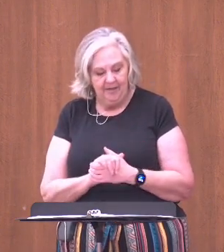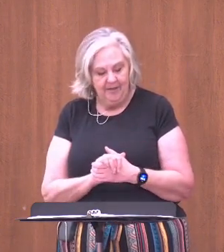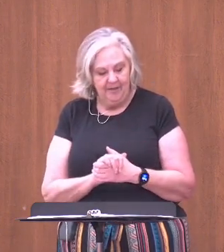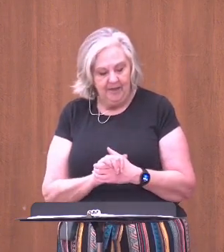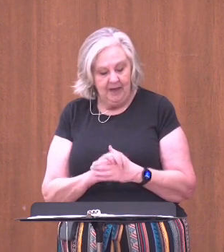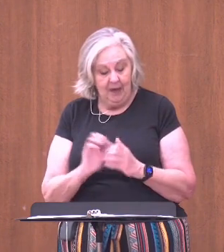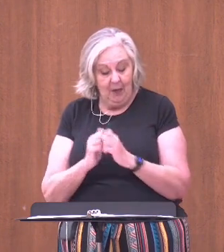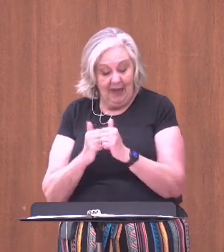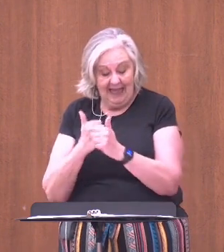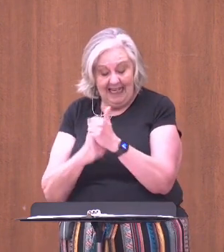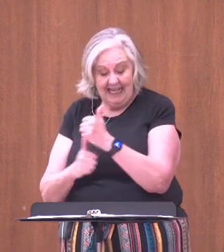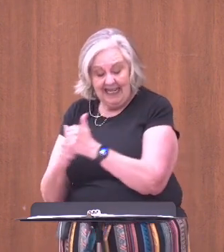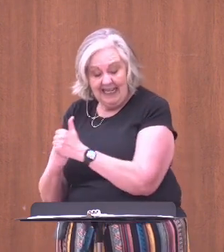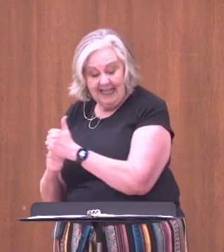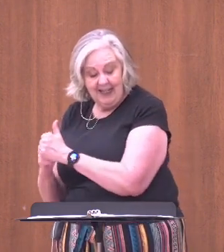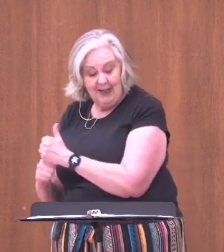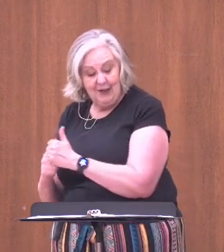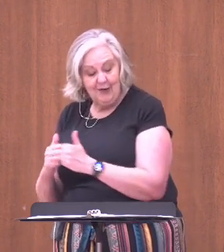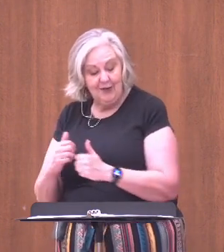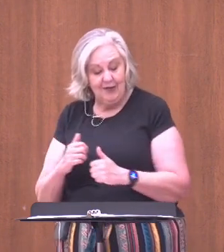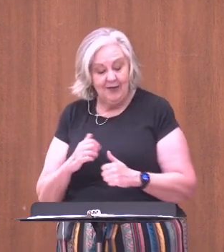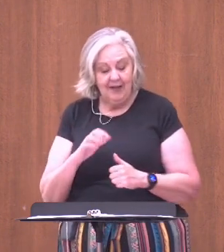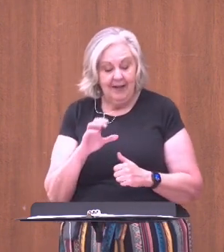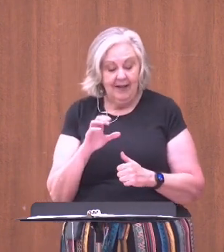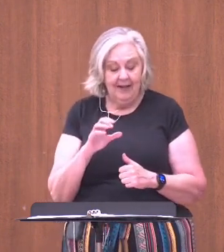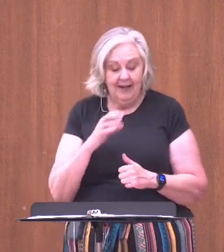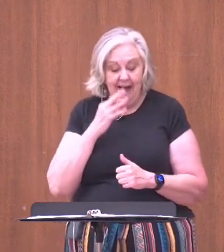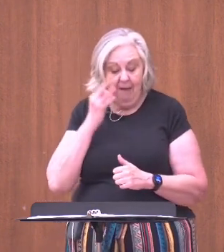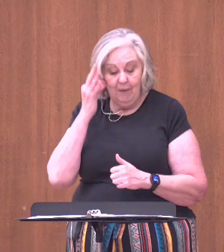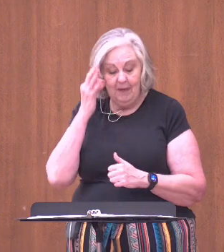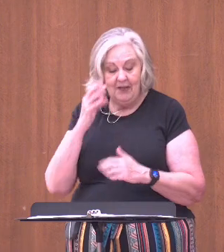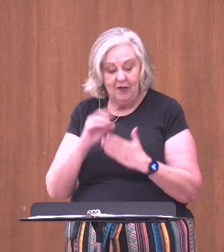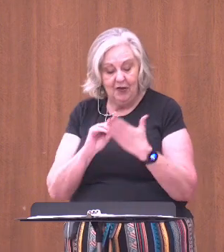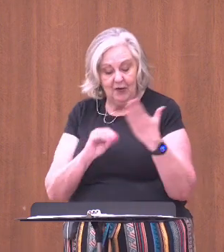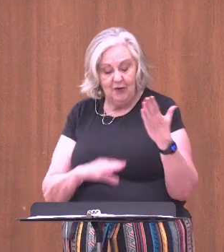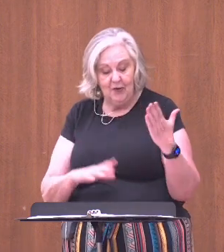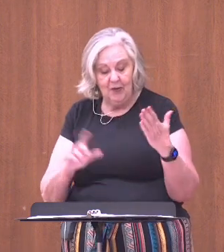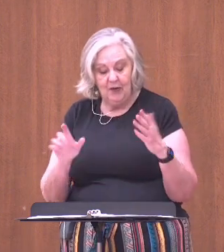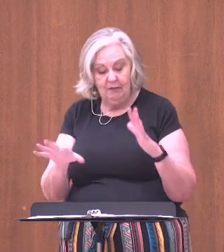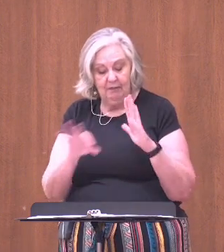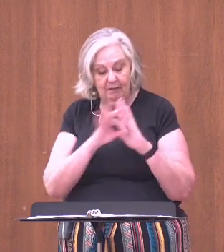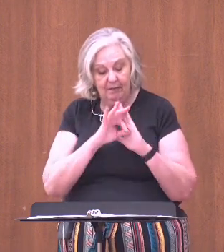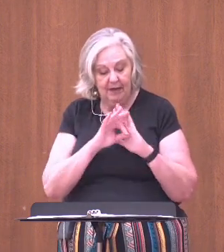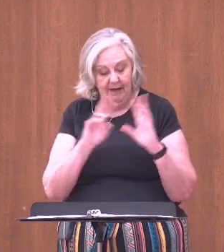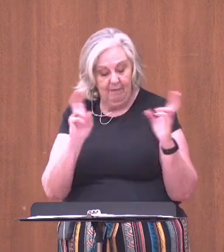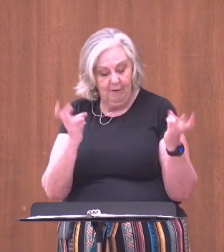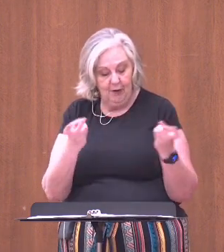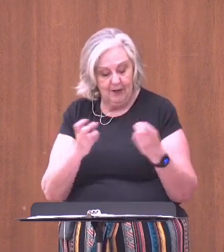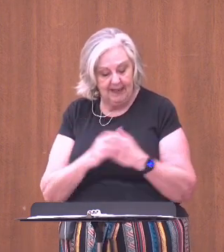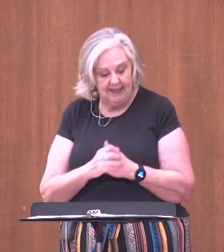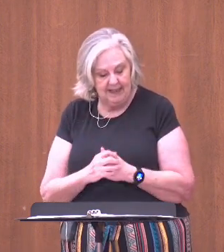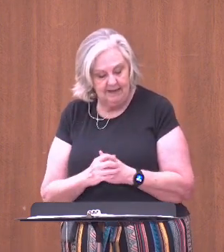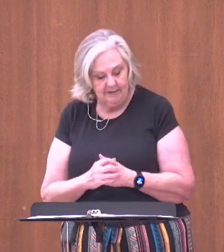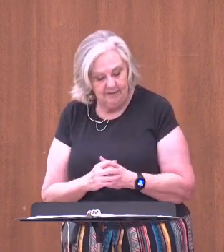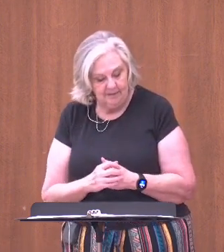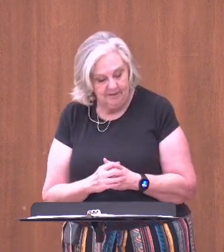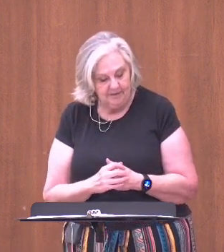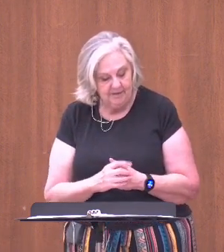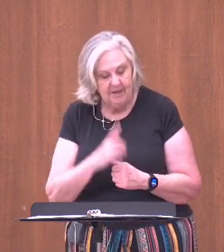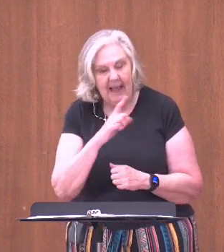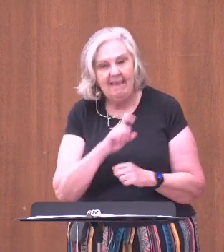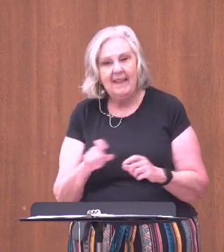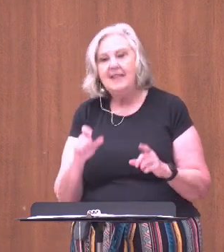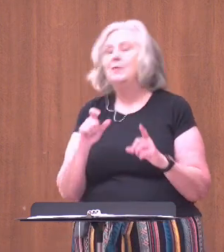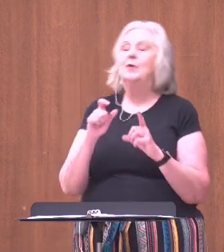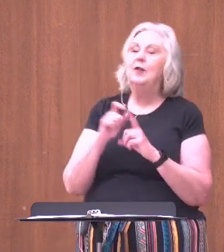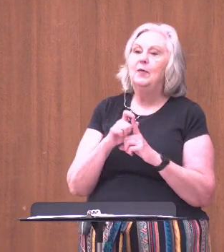every confirmation student, he, among his friends, chose a confirmation verse. These were the